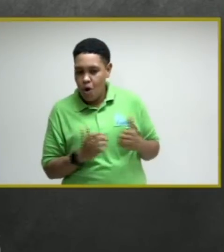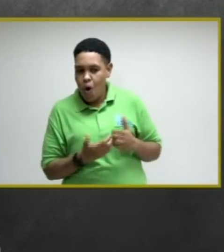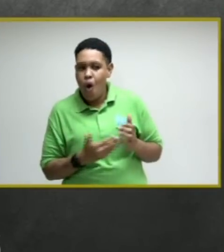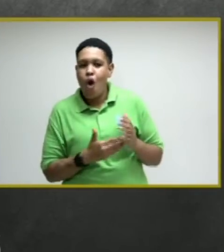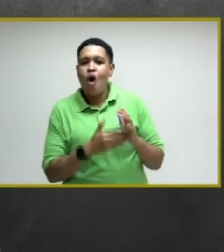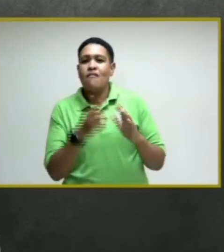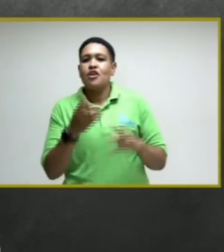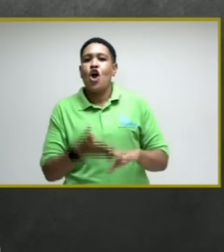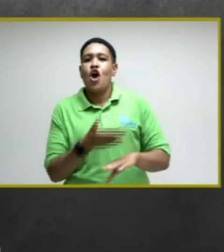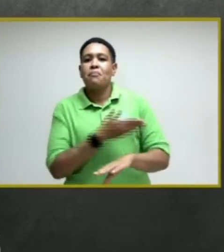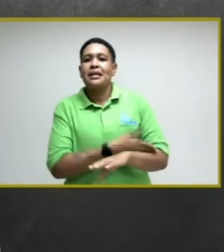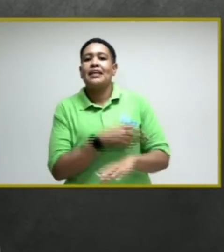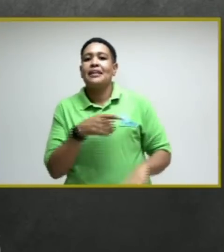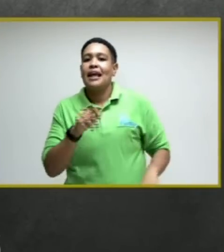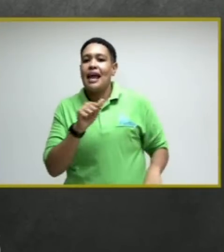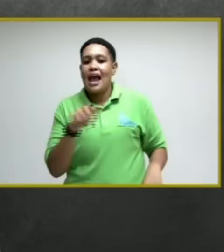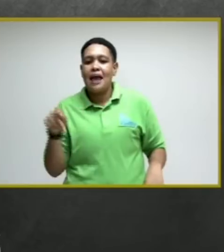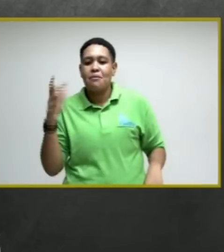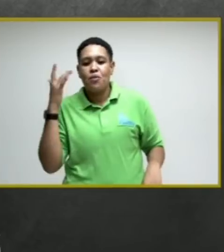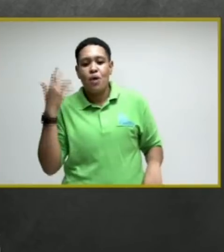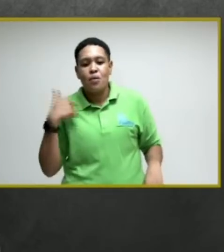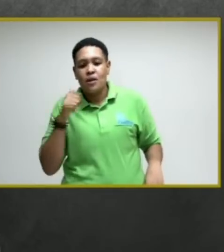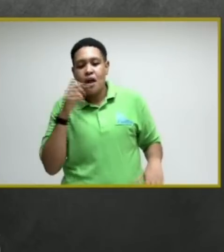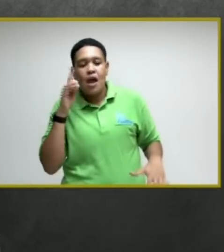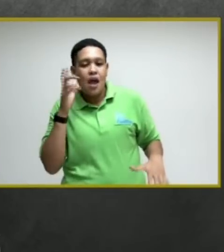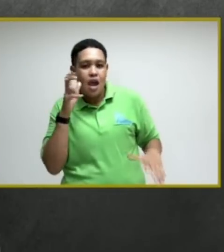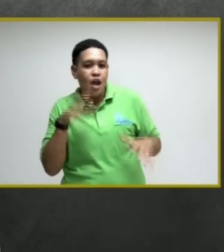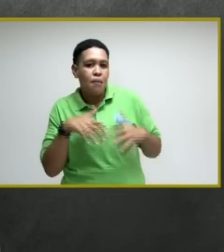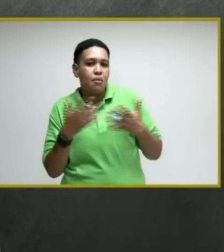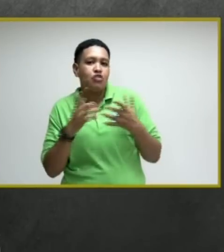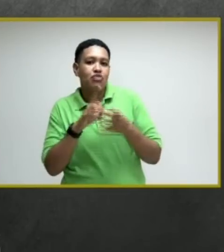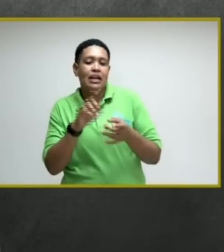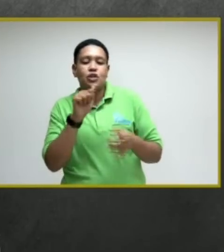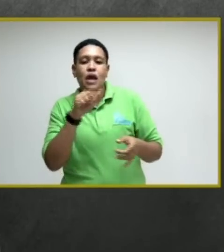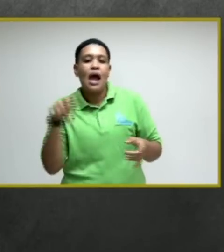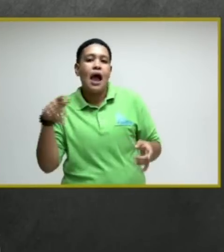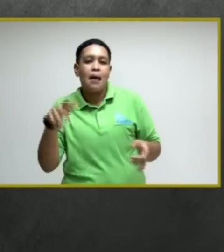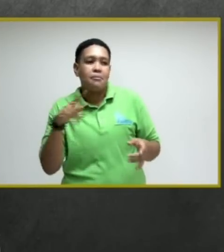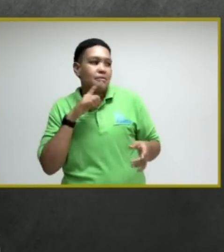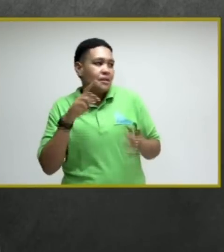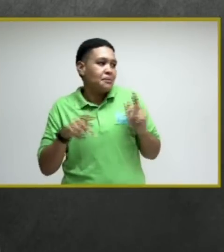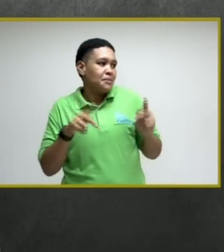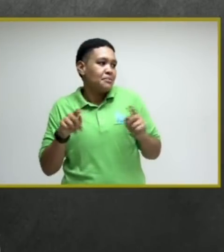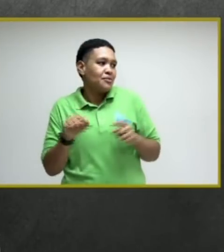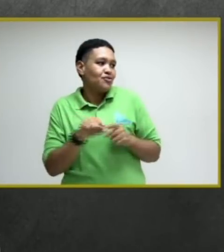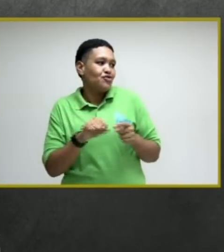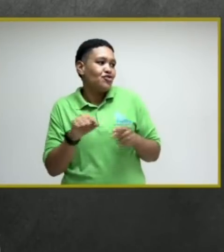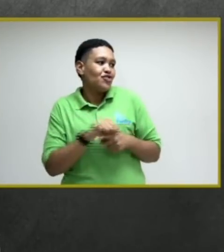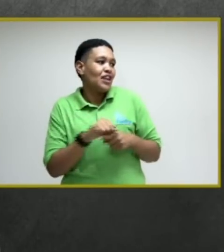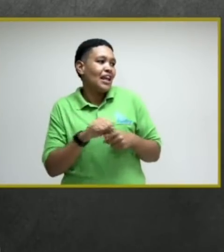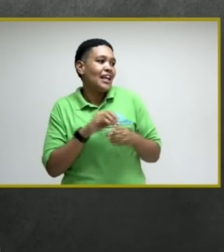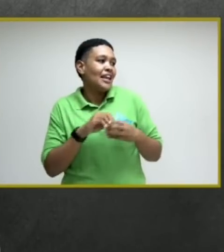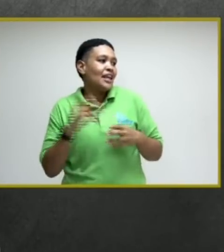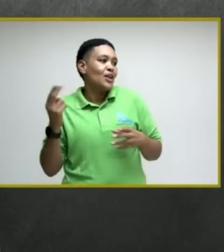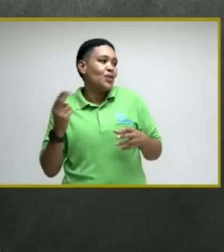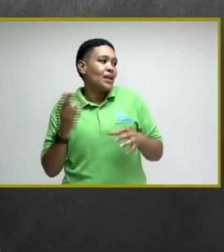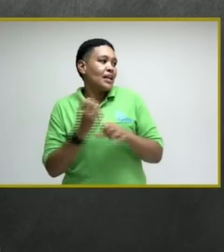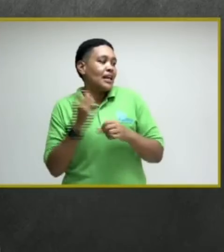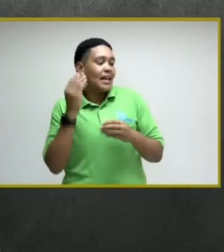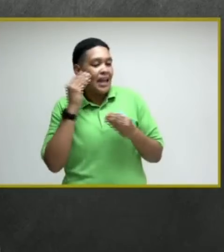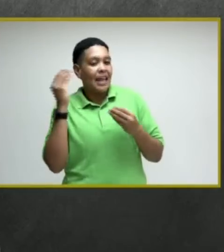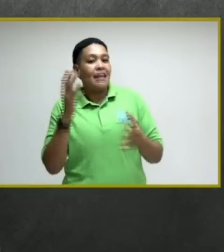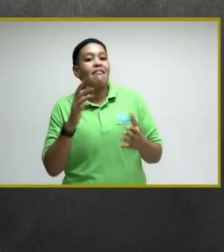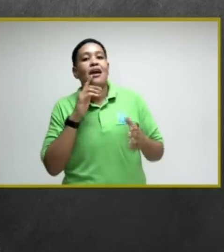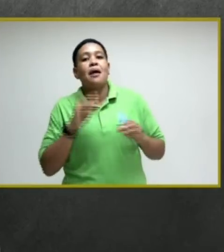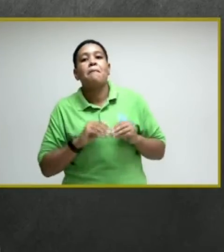is it updated? Because we're not hearing much about the use of the app. Are there persons trained in using and getting the information and passing